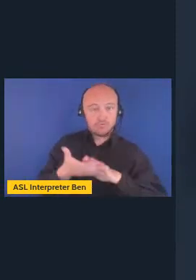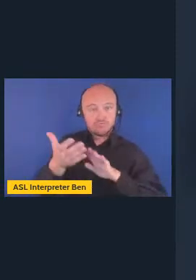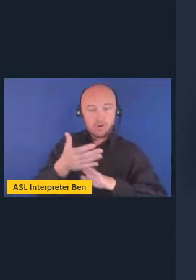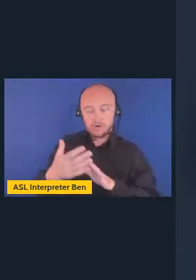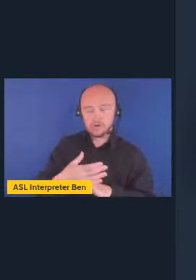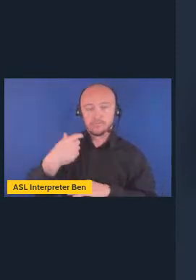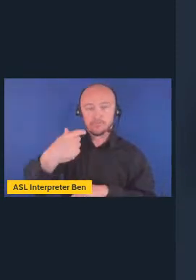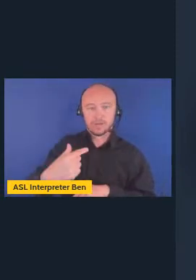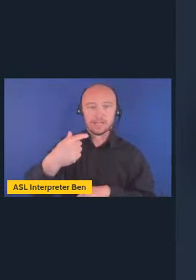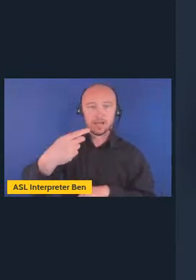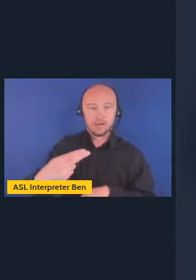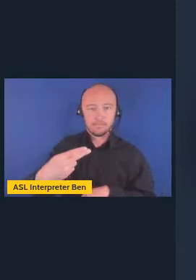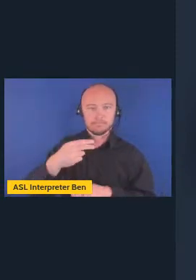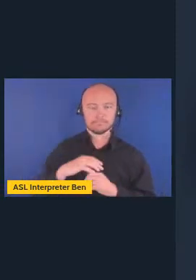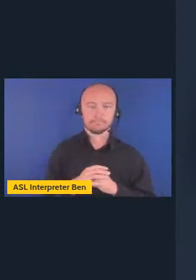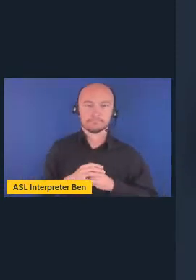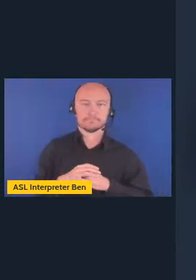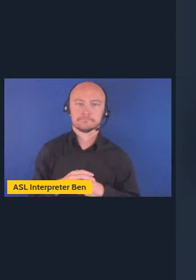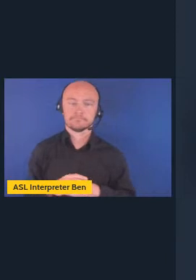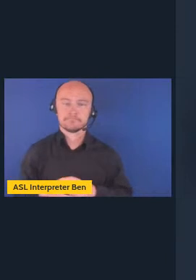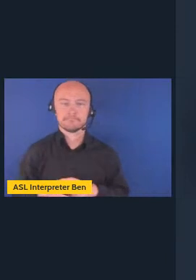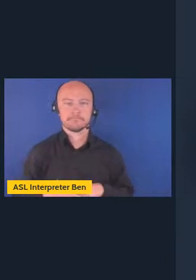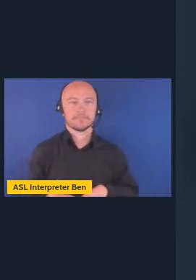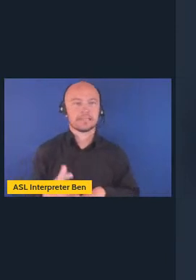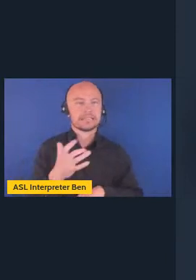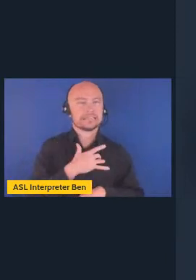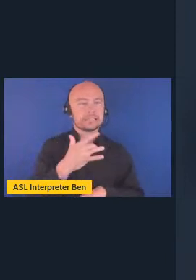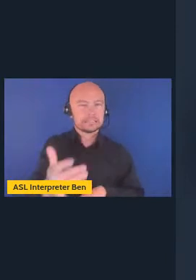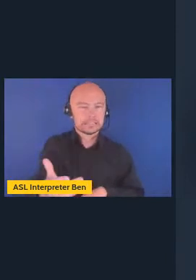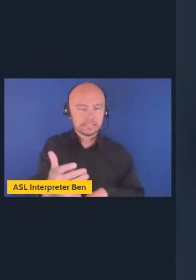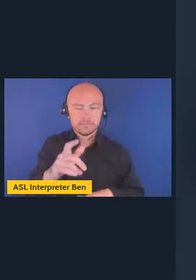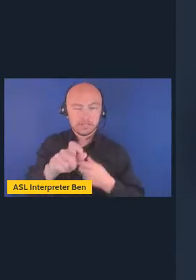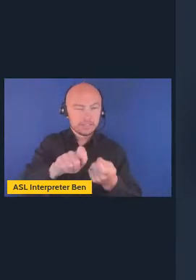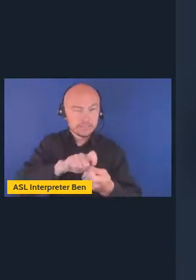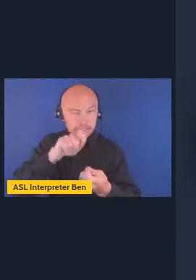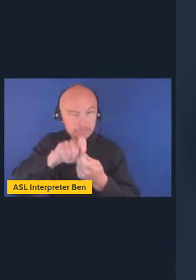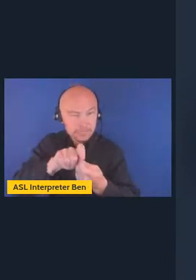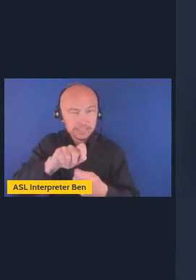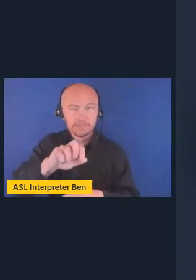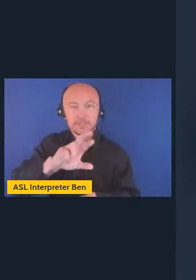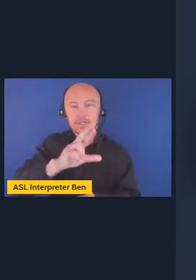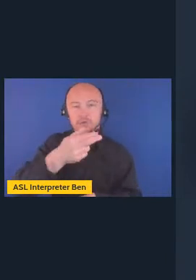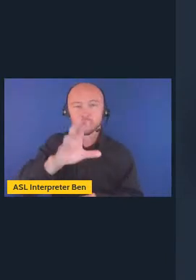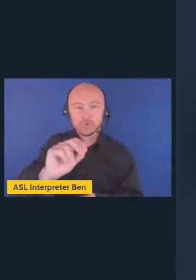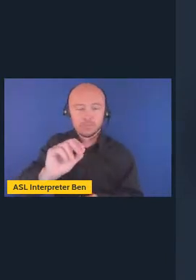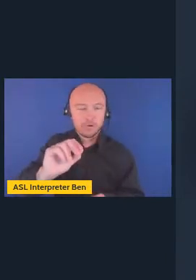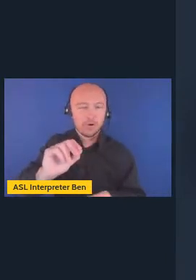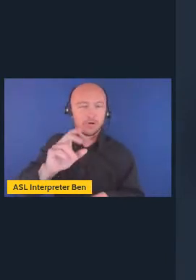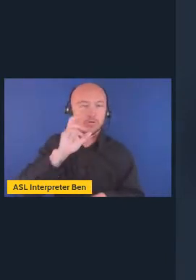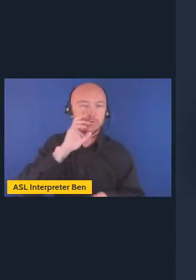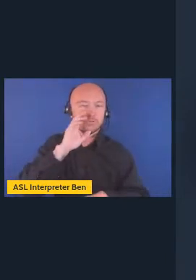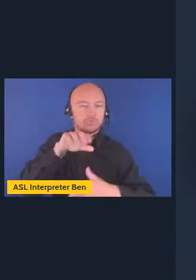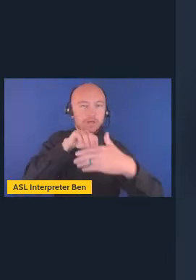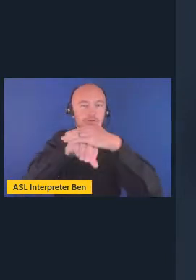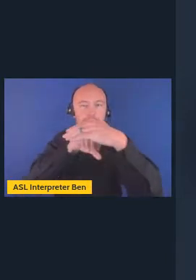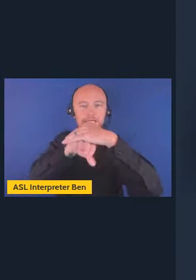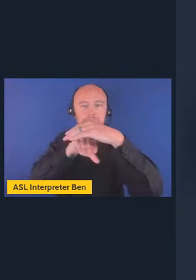Actions workflows. They are typically used to grant specific repos or orgs access to your self-hosted